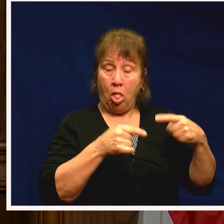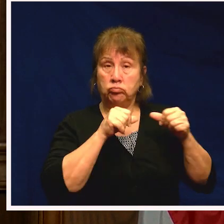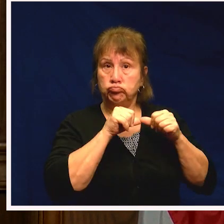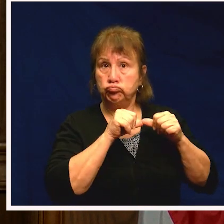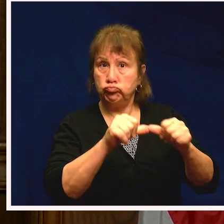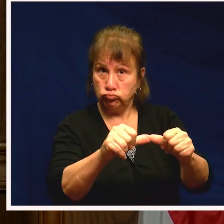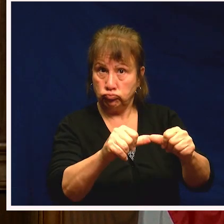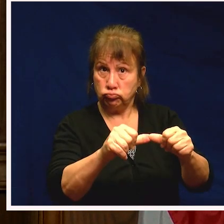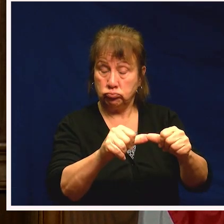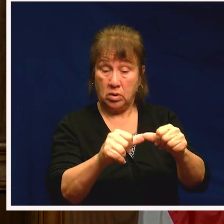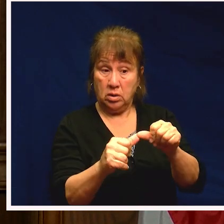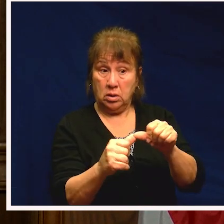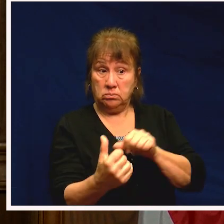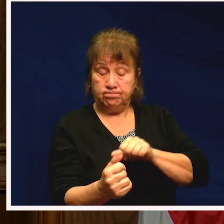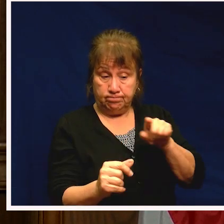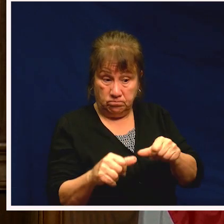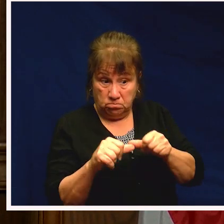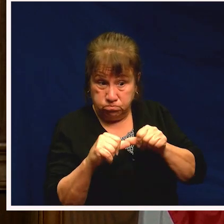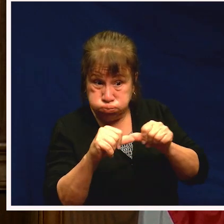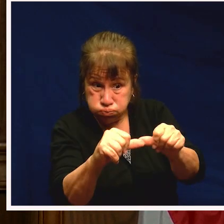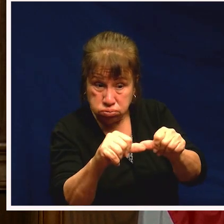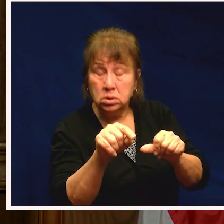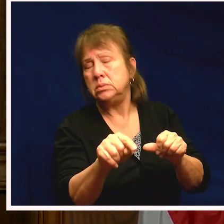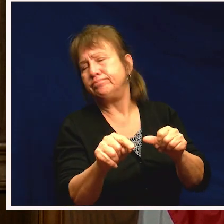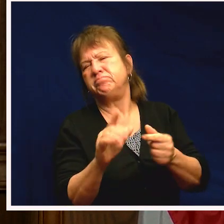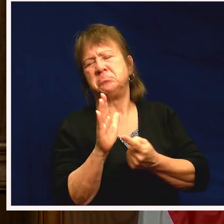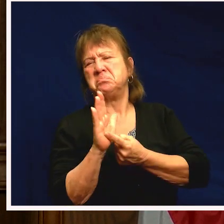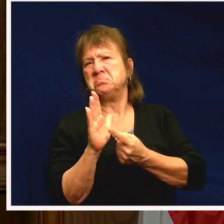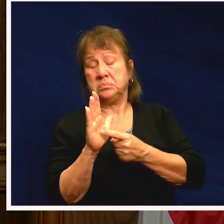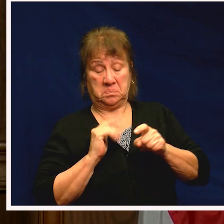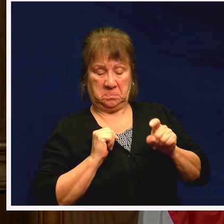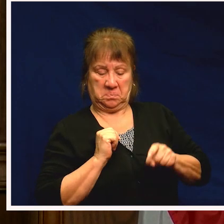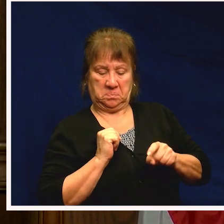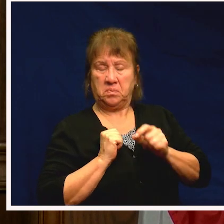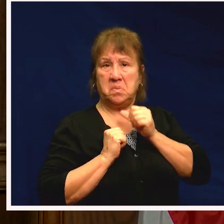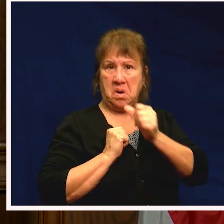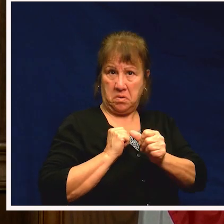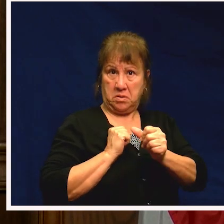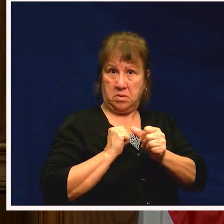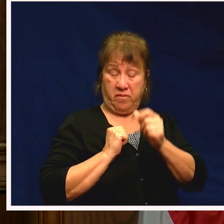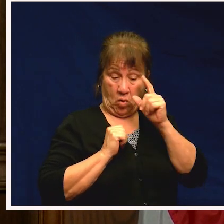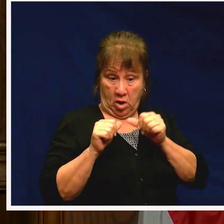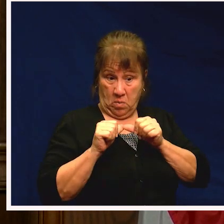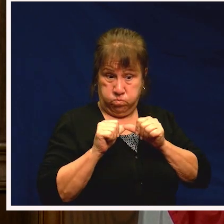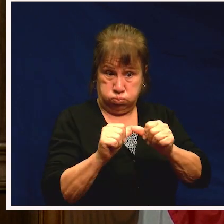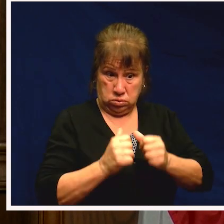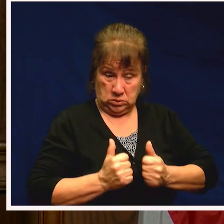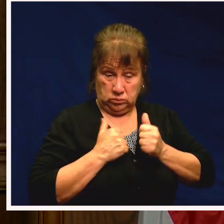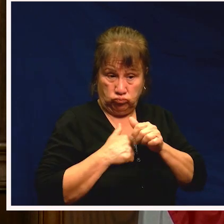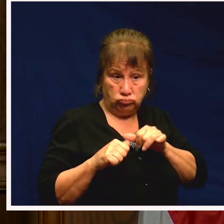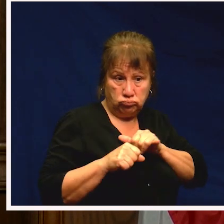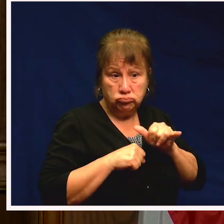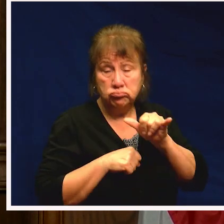permanent housing plan, but sometimes it's not necessarily needed for permanent residency rather than just a much longer